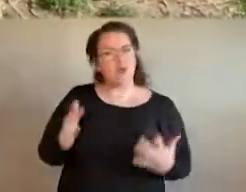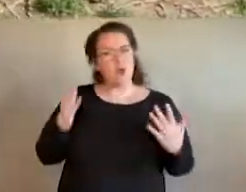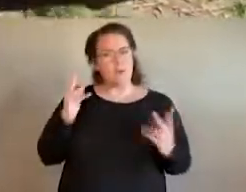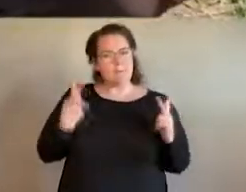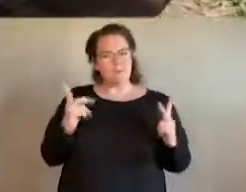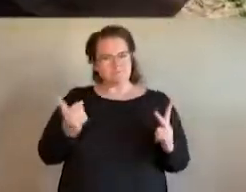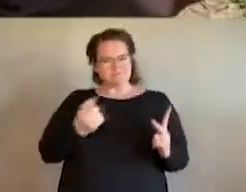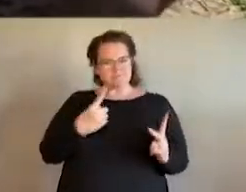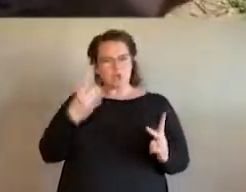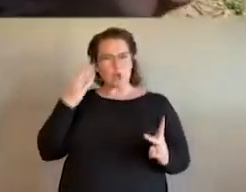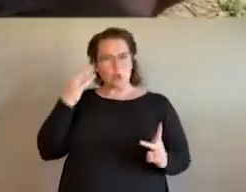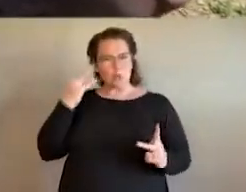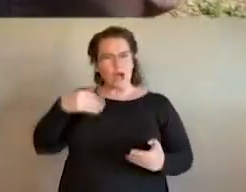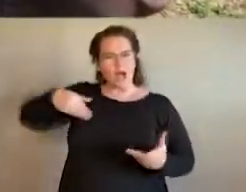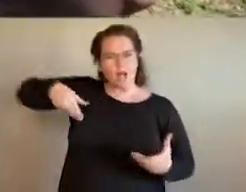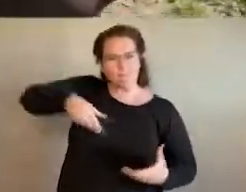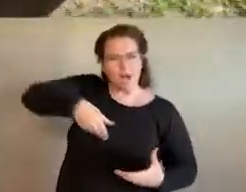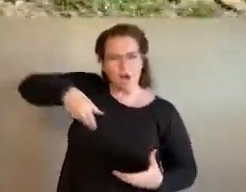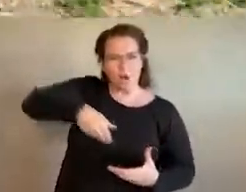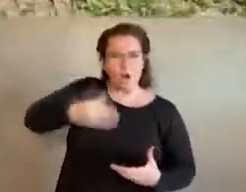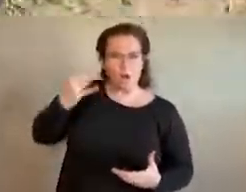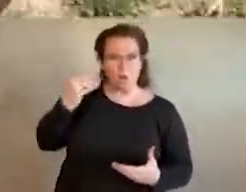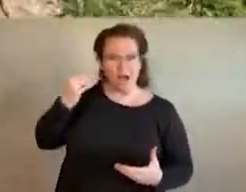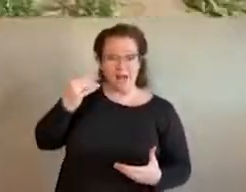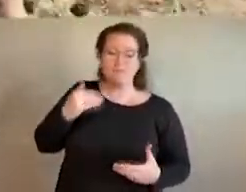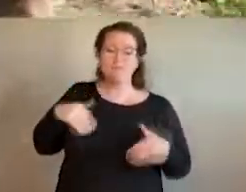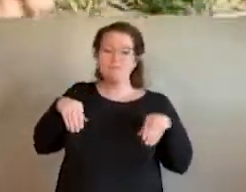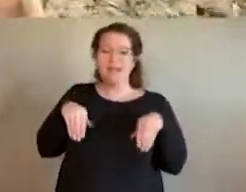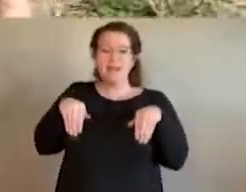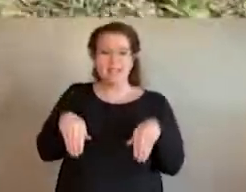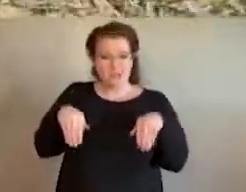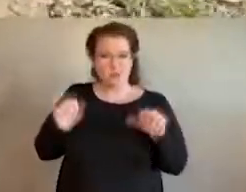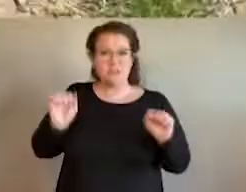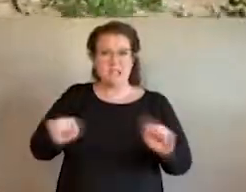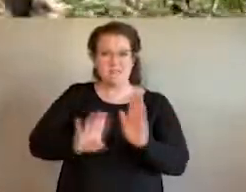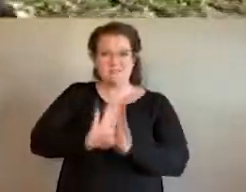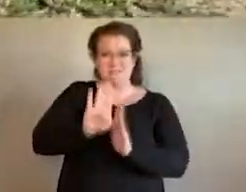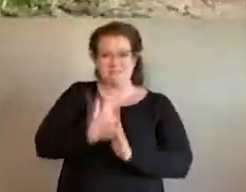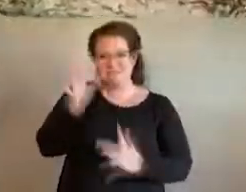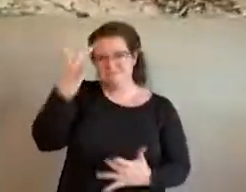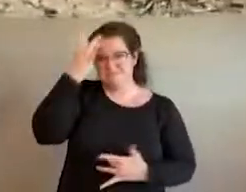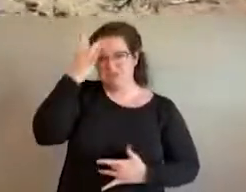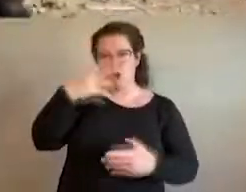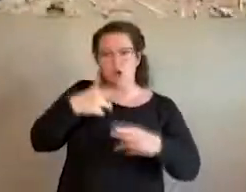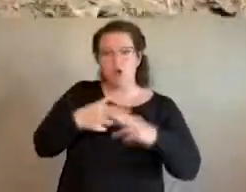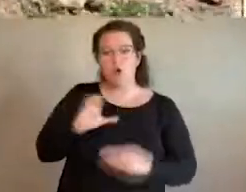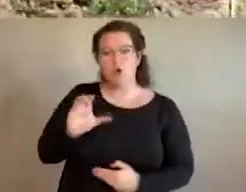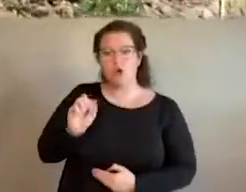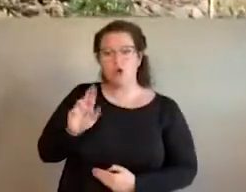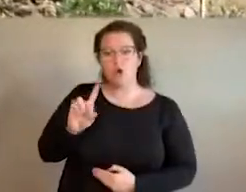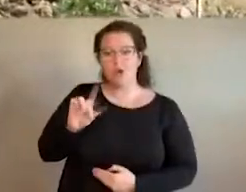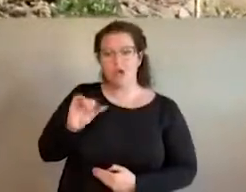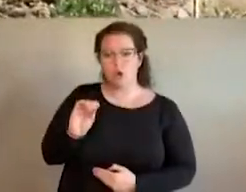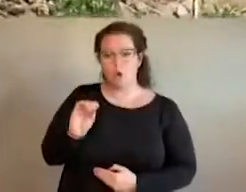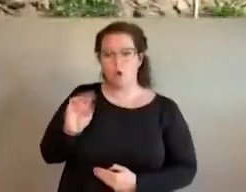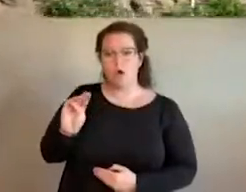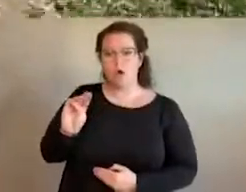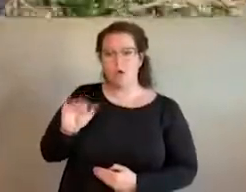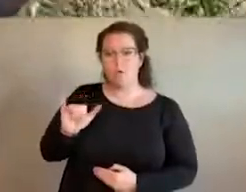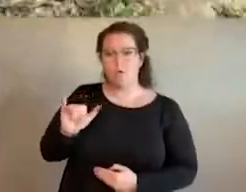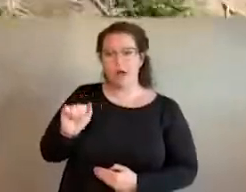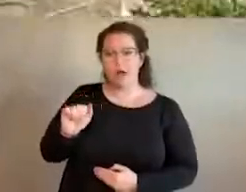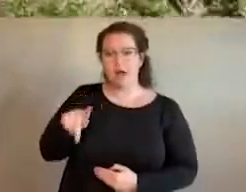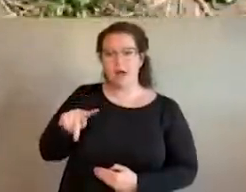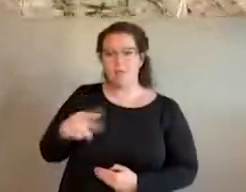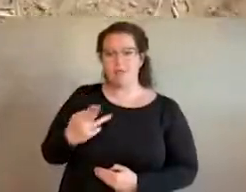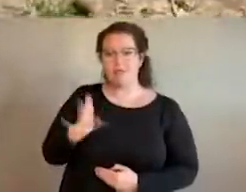pouch. So kangaroos will get this thing called cardiomyopathy. So what happens is pretty much if they get startled, they'll have a heart